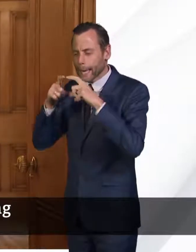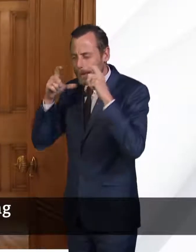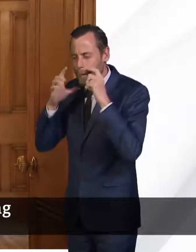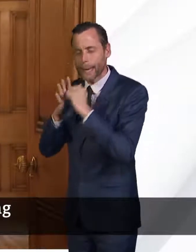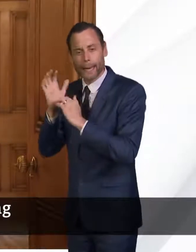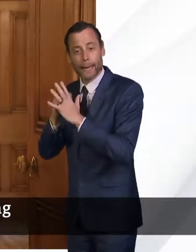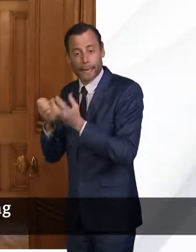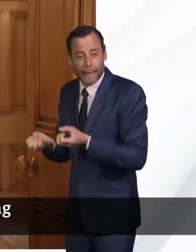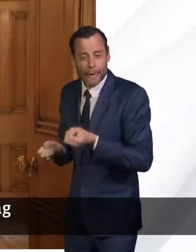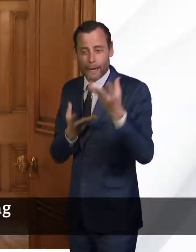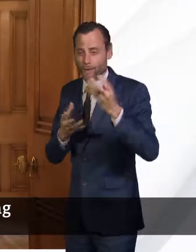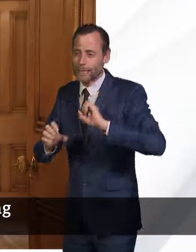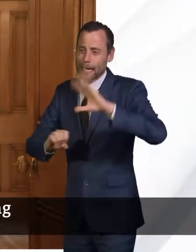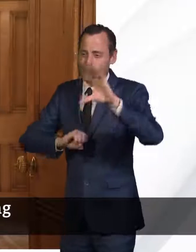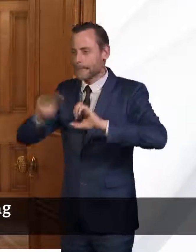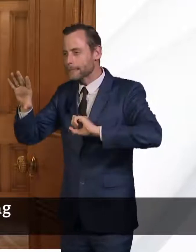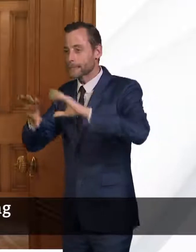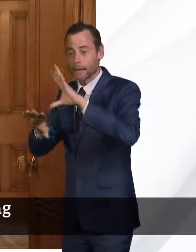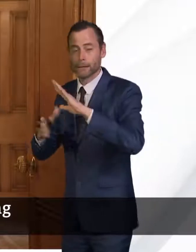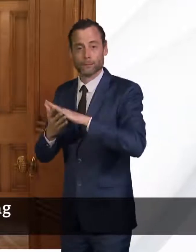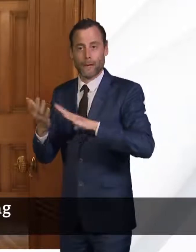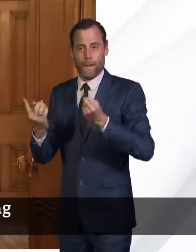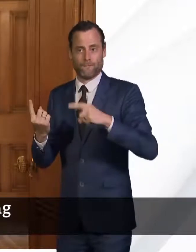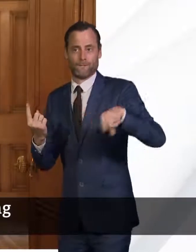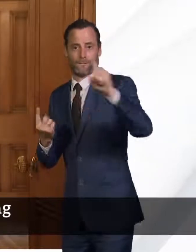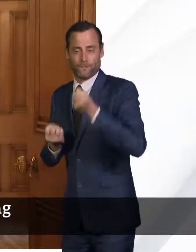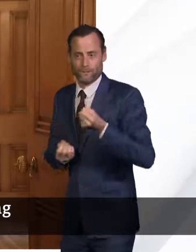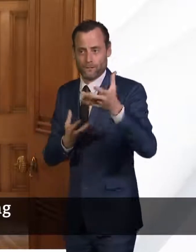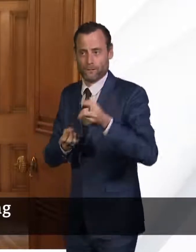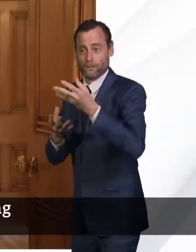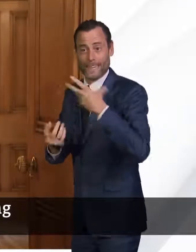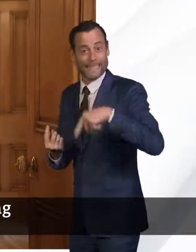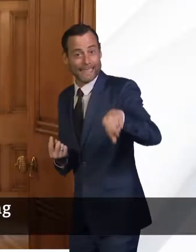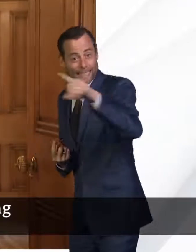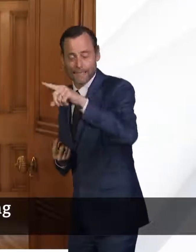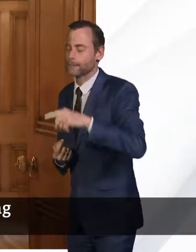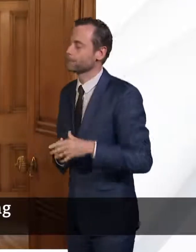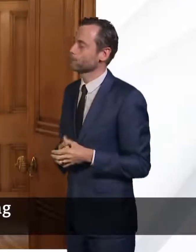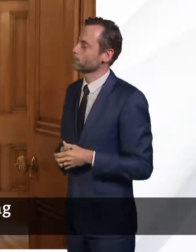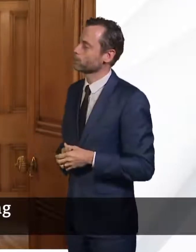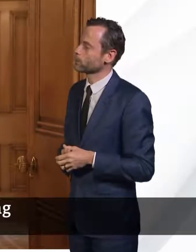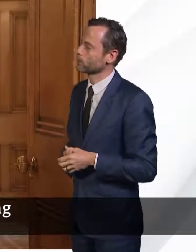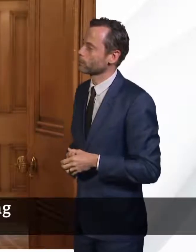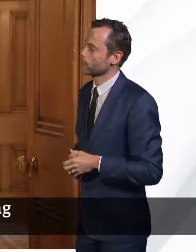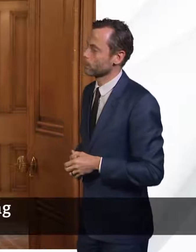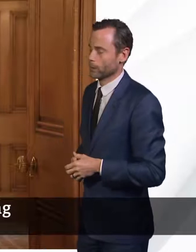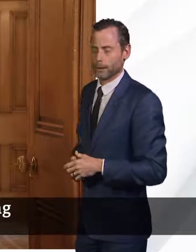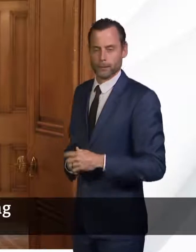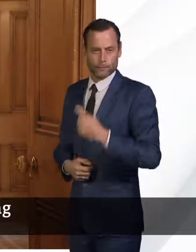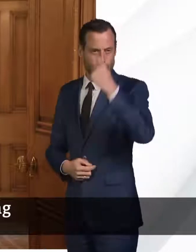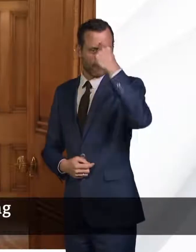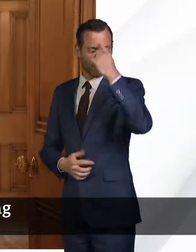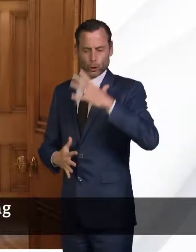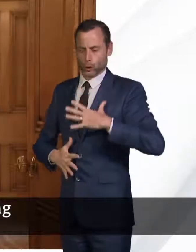needs to make sure that it is always there to treat everybody who needs it. The risk of a second peak is